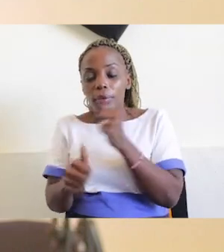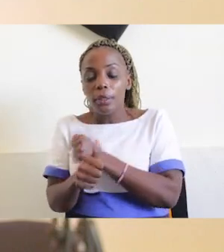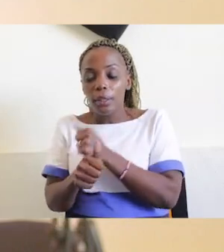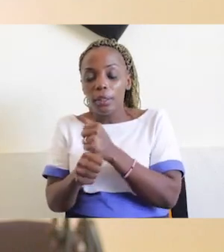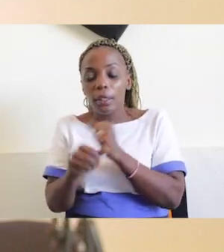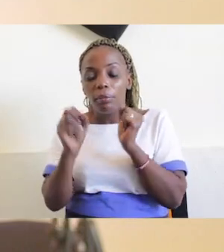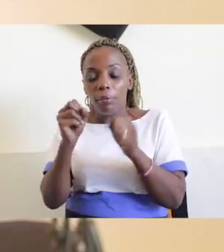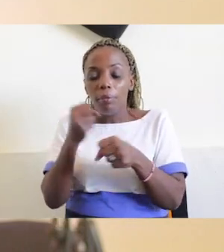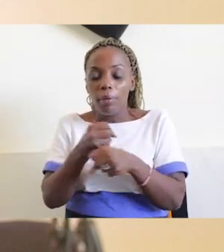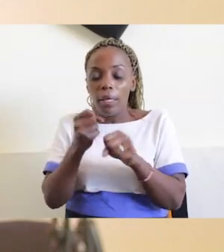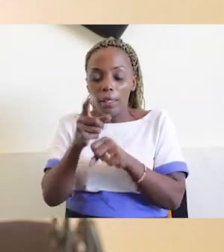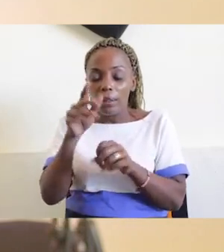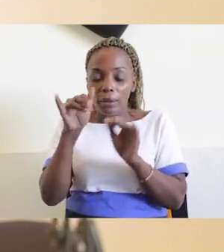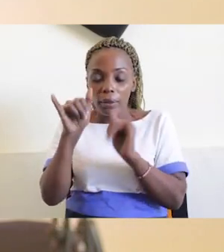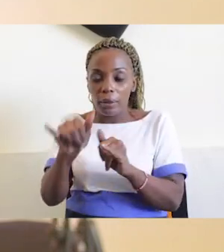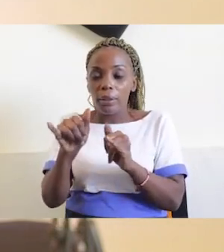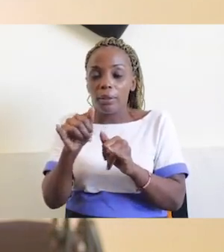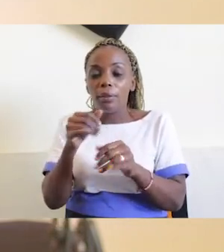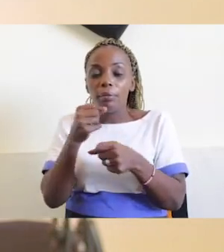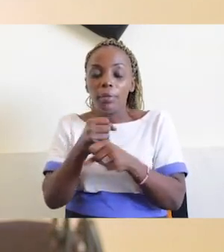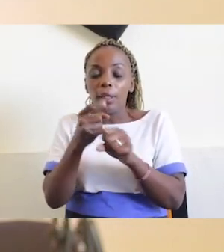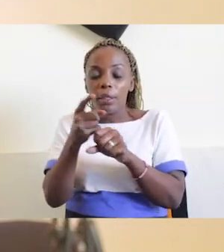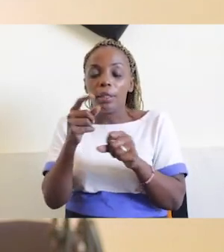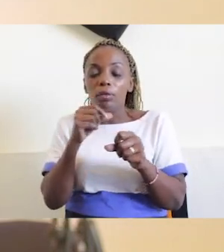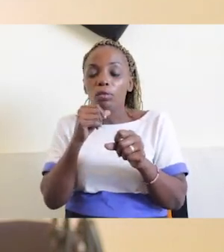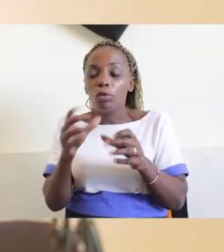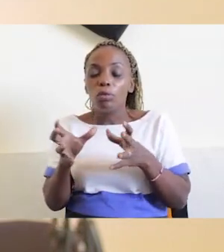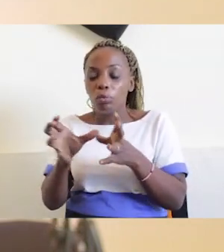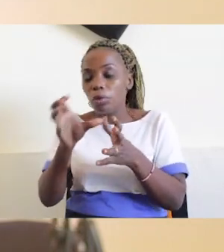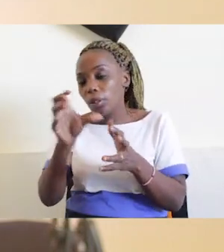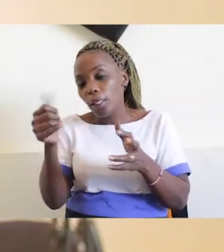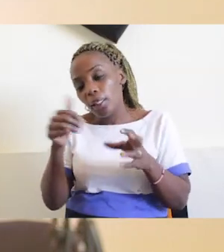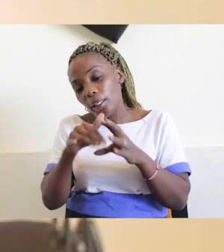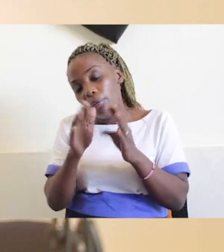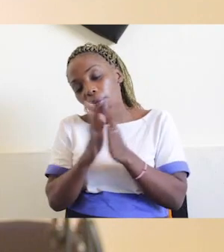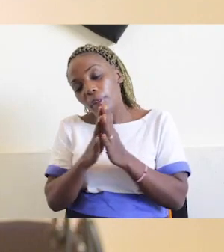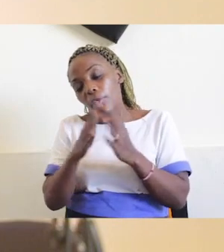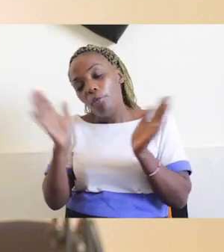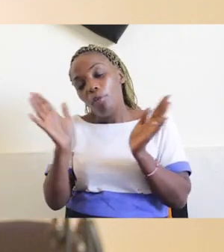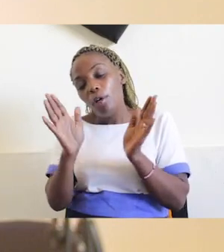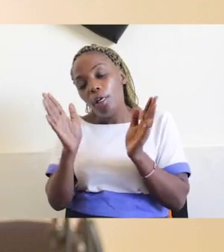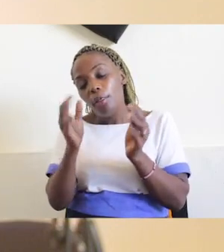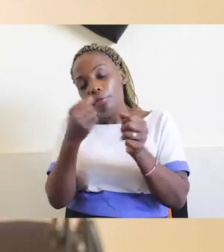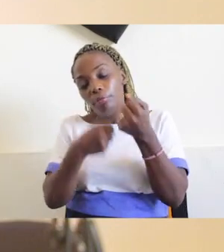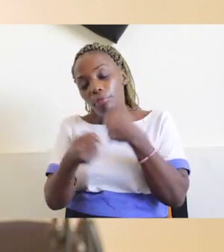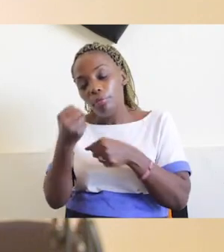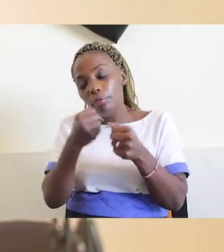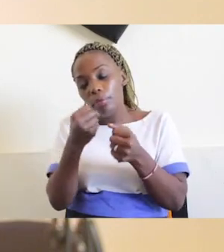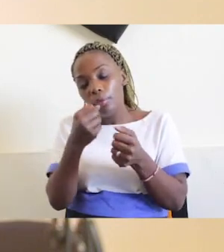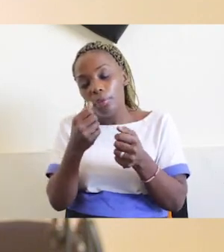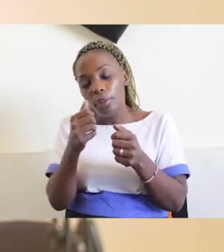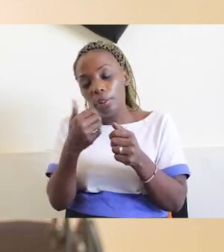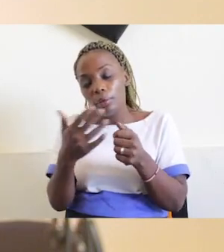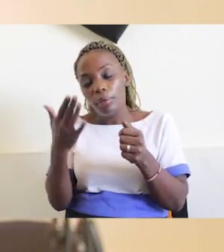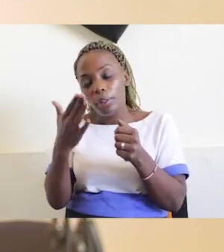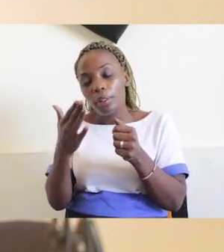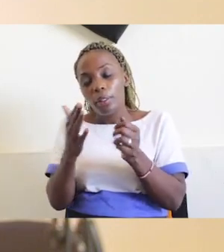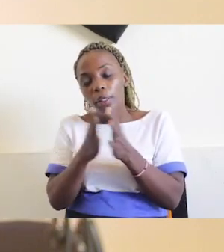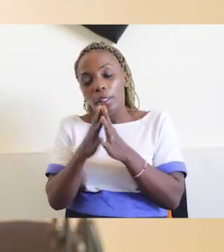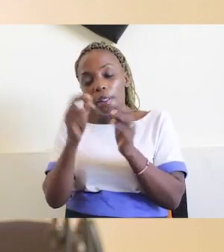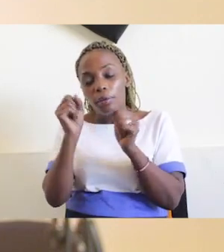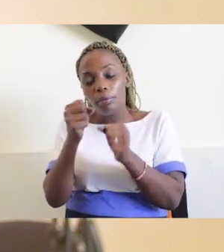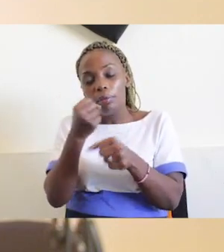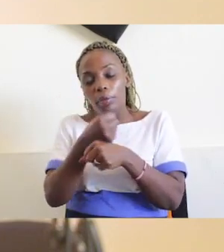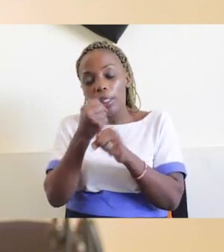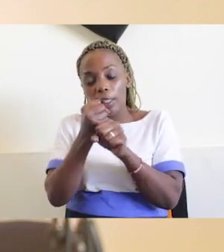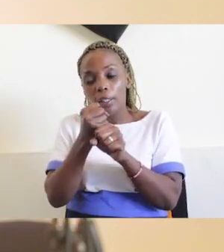and encouragement, because it will cause you not to push harder in prayer or more fervently. And it will